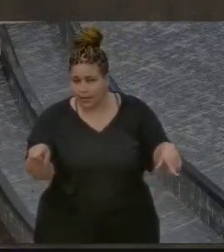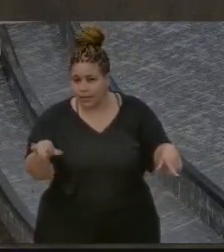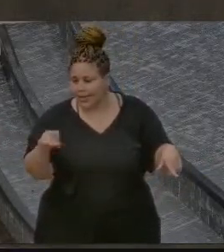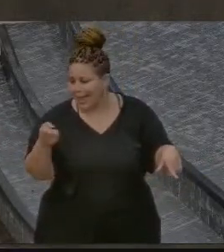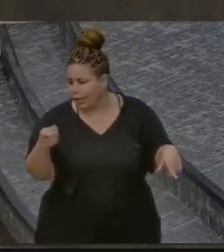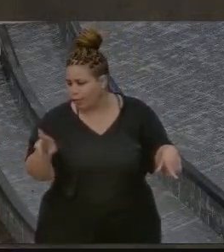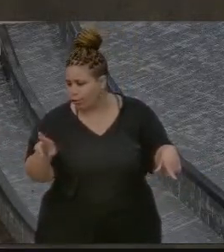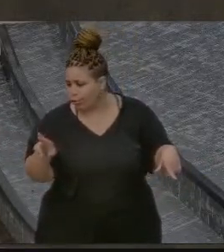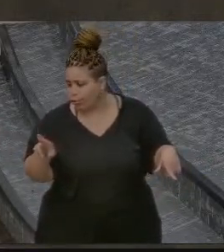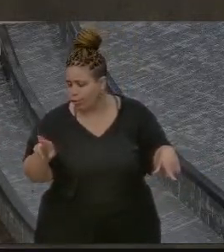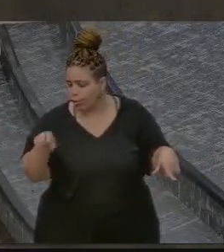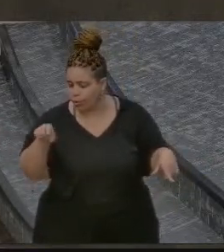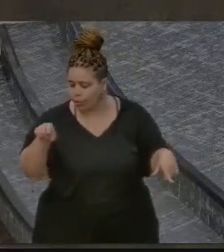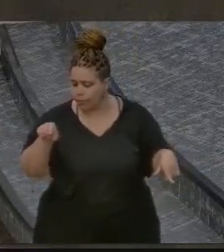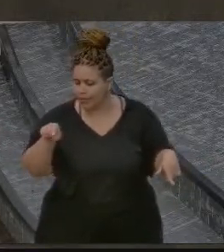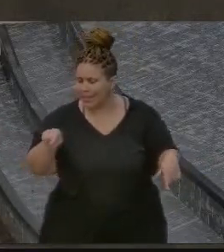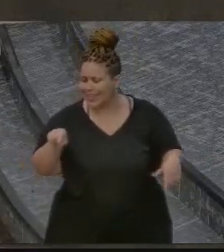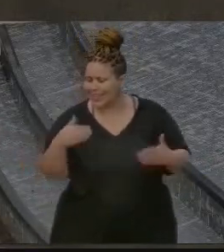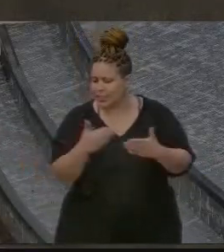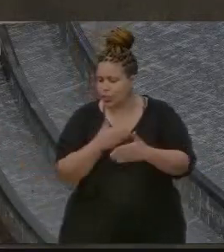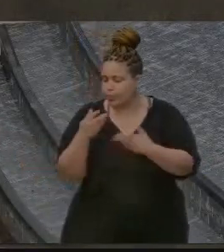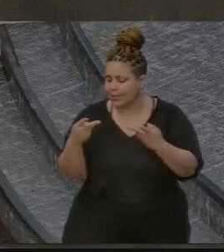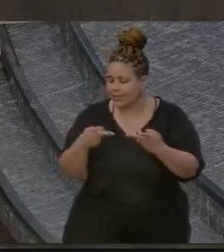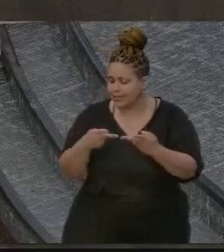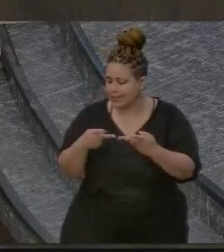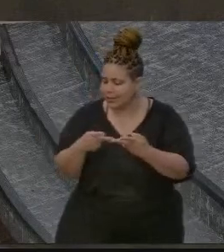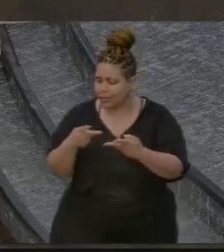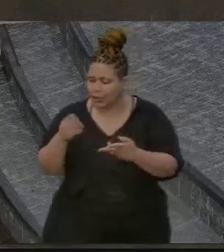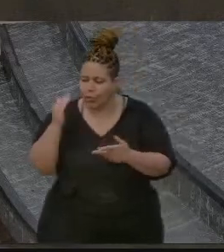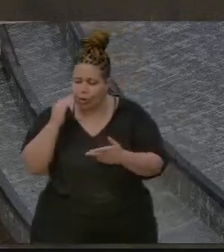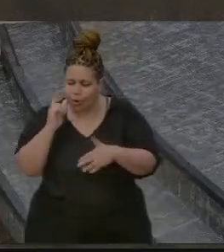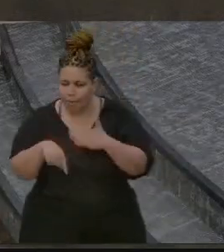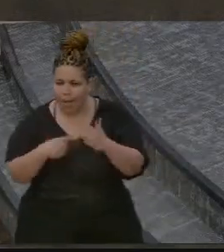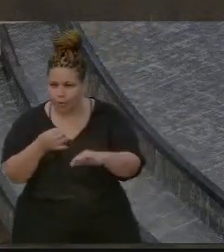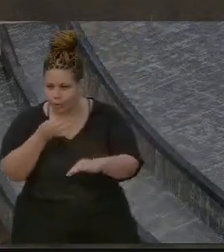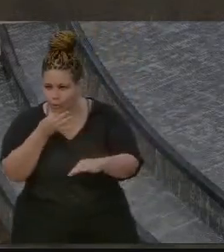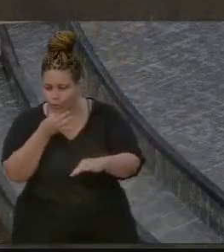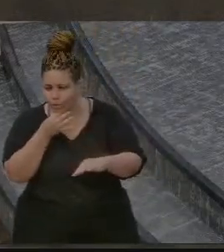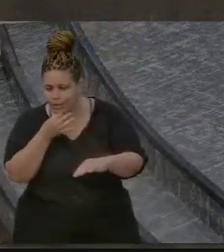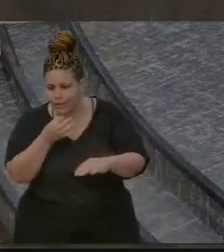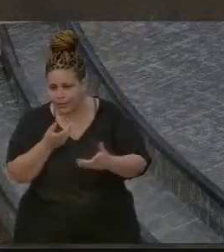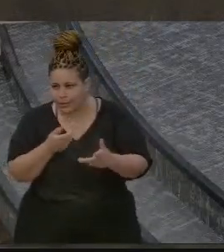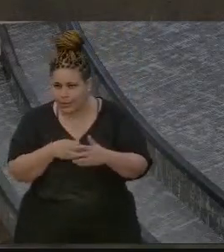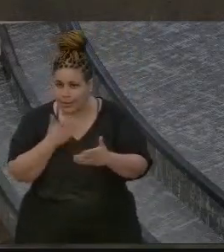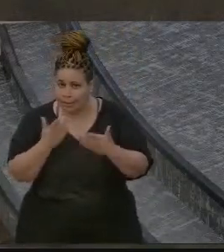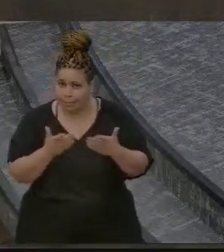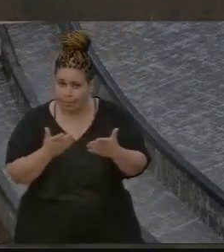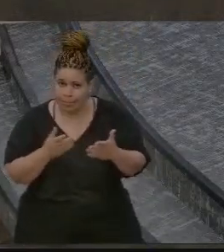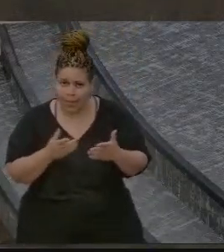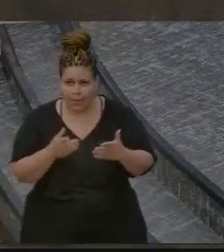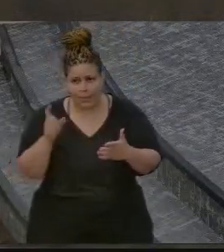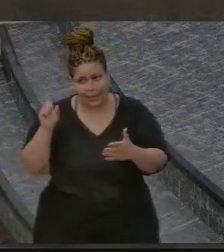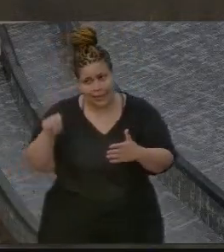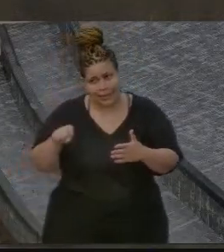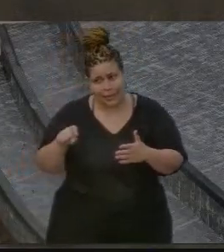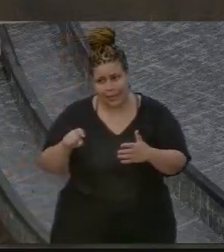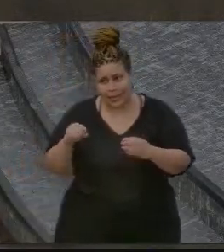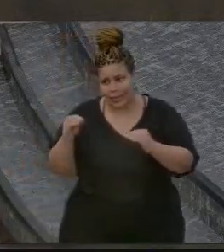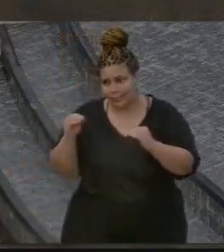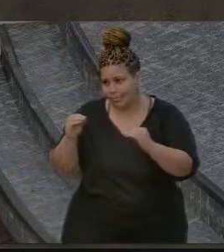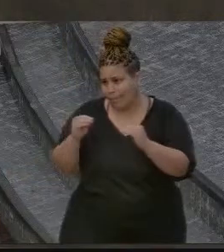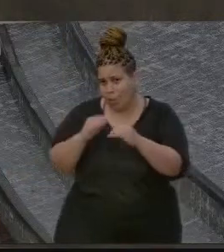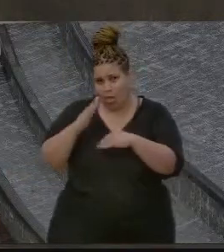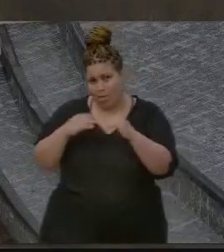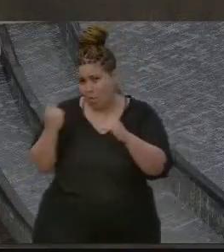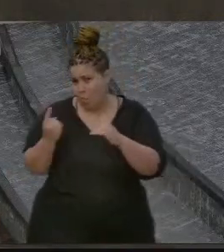position that we're probably going to hear about soon, it sounds like you might need more than one person to help.